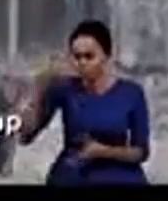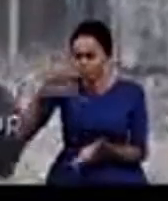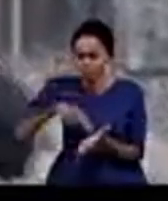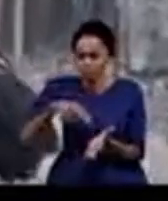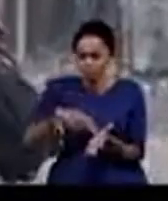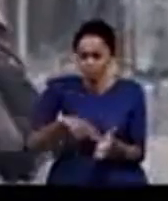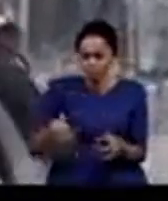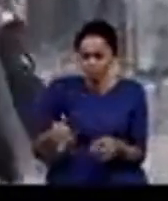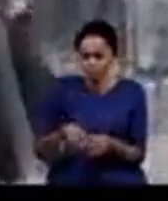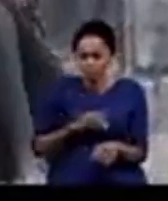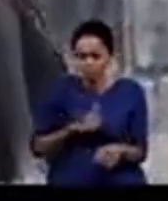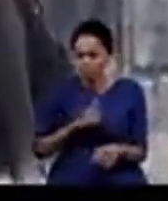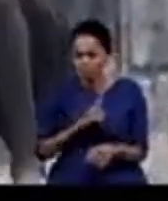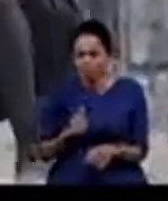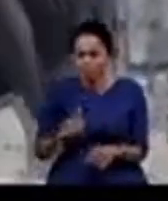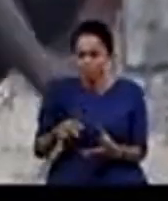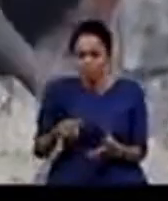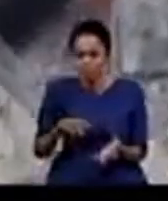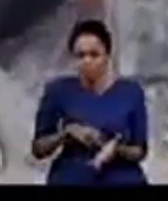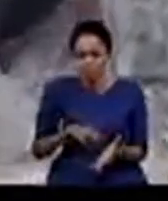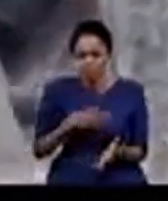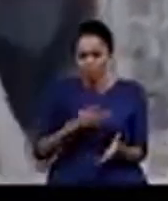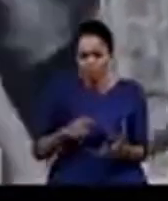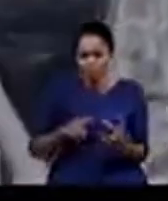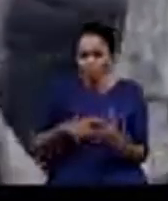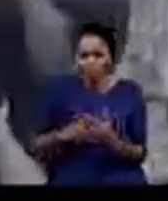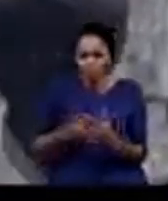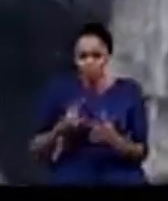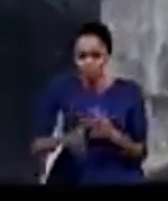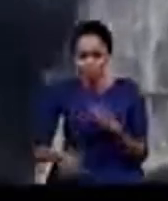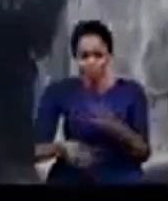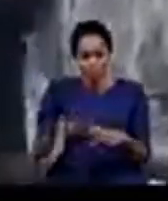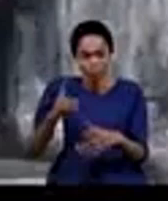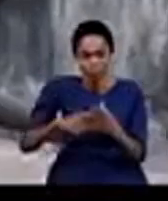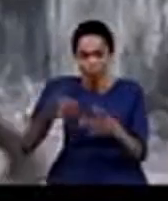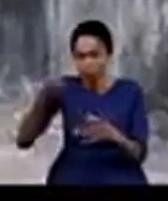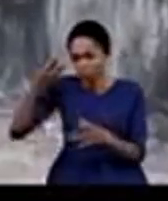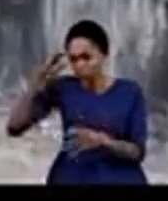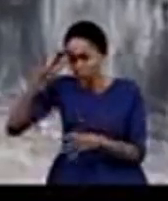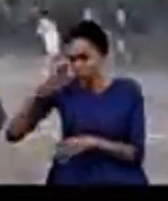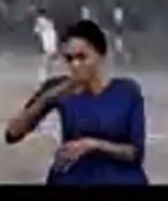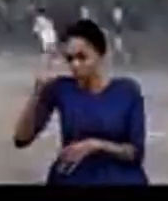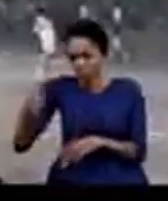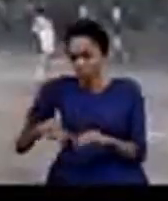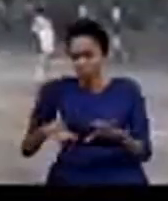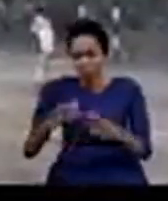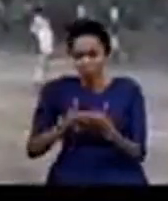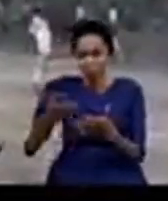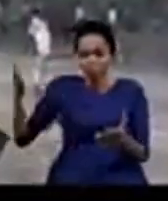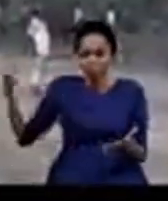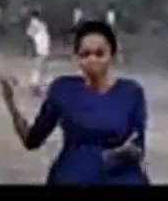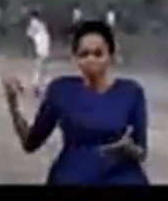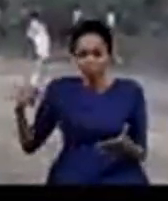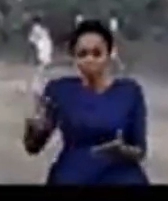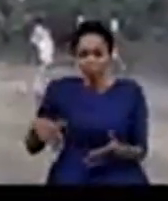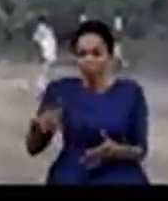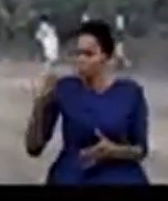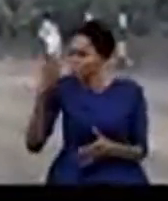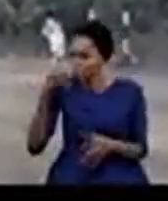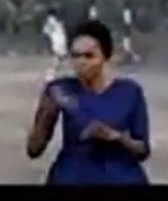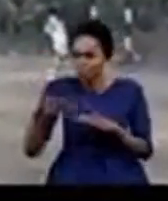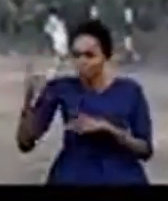standing up. And he began to walk, what he had never done before. Why did God do